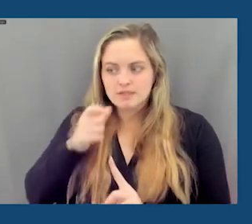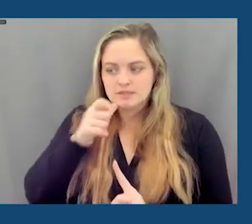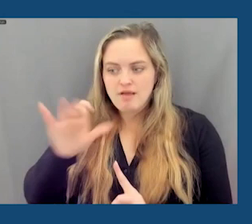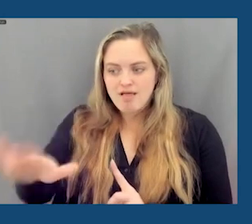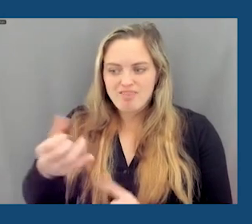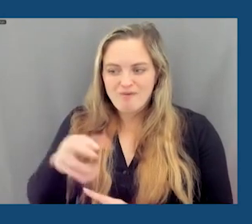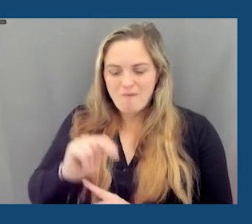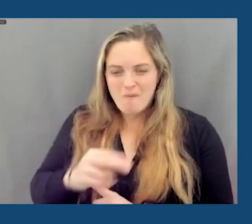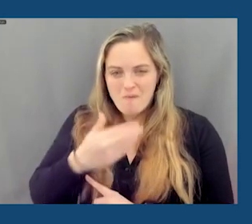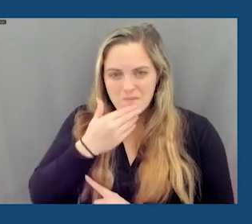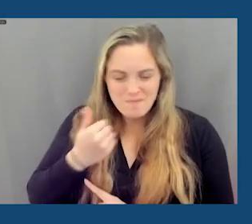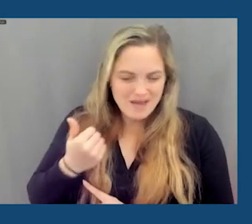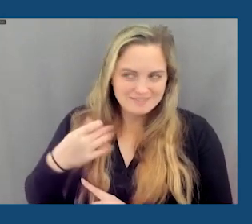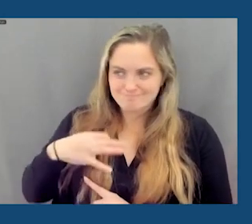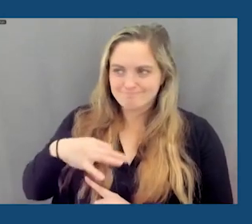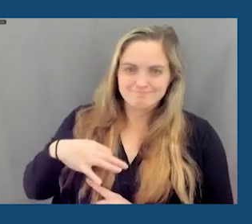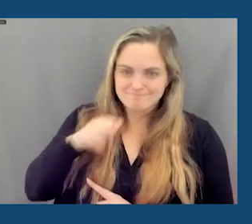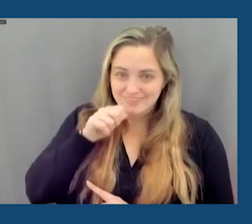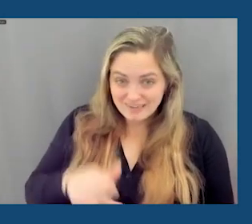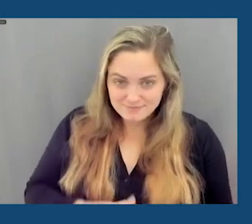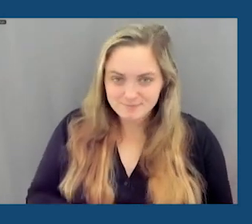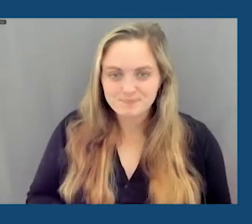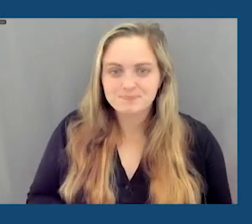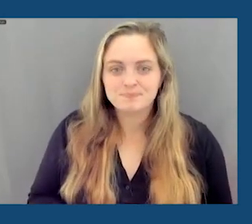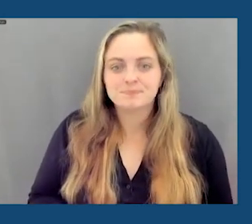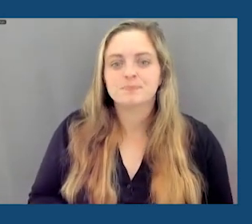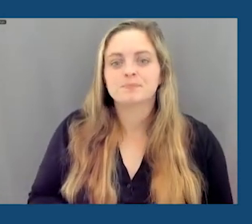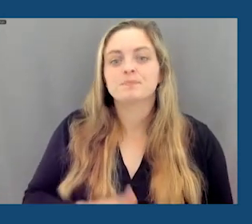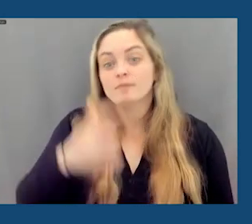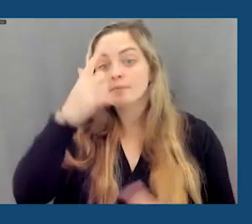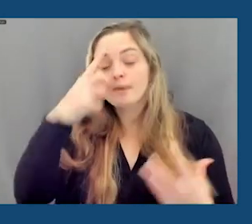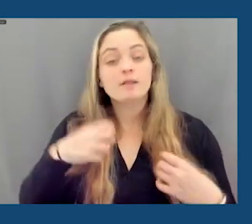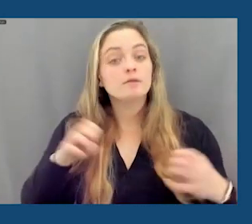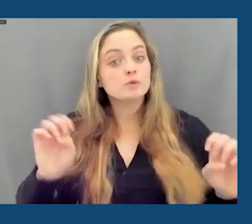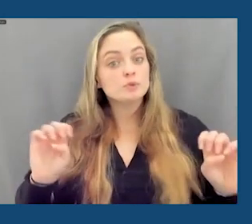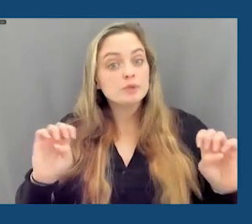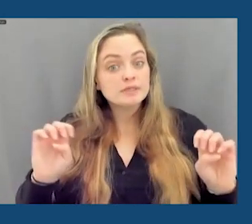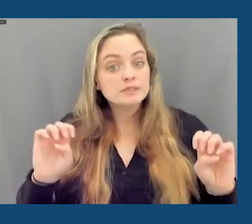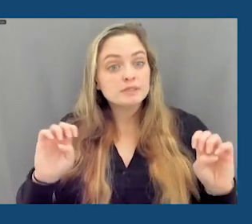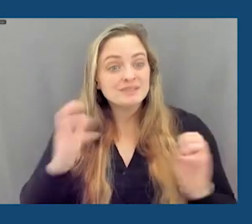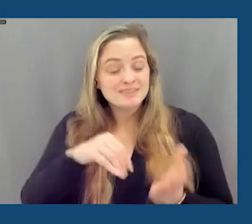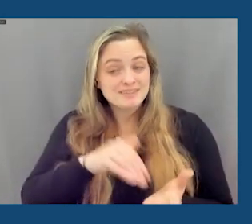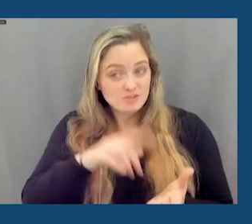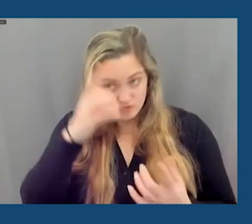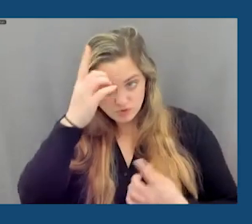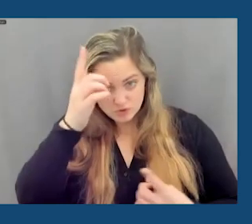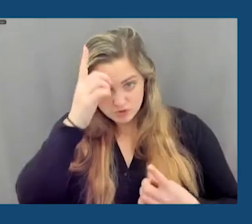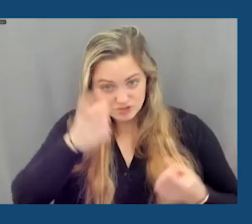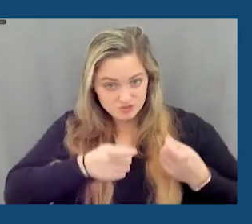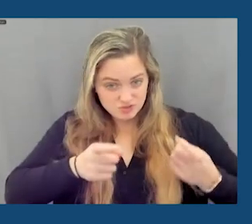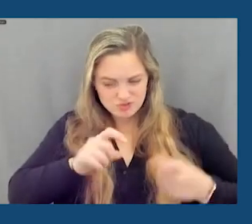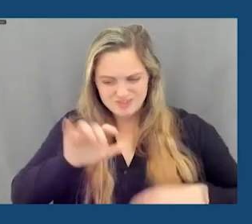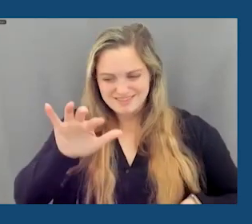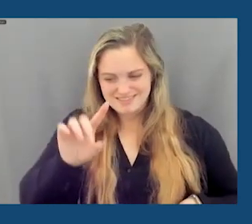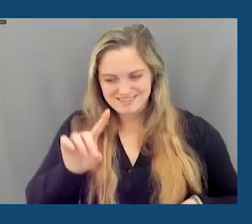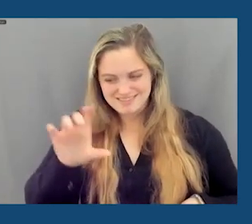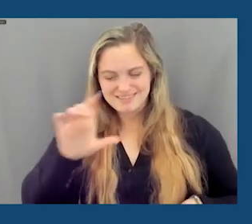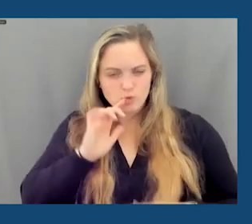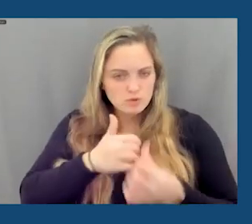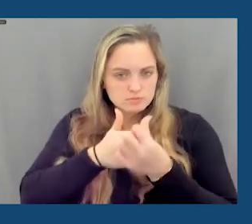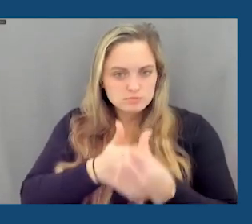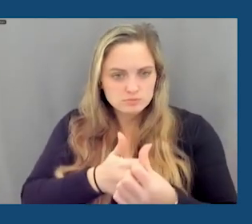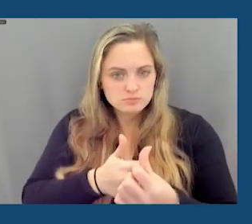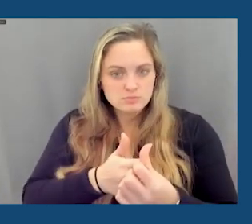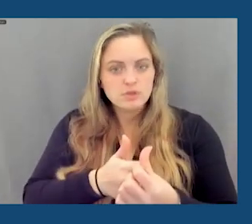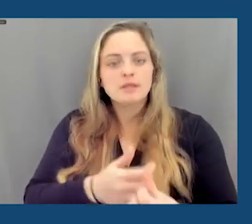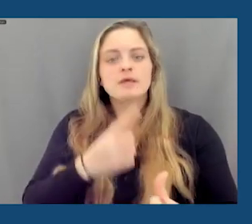best interest. And when you think about the mental health crisis, the Center for Disease Control tracks this. And they have said that